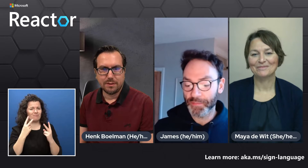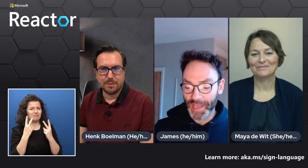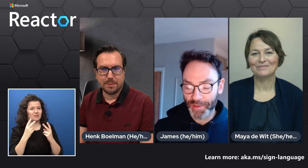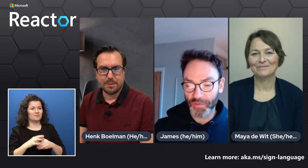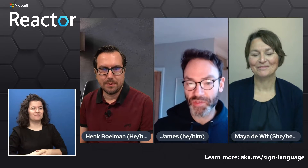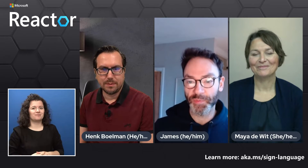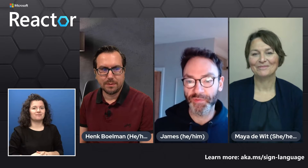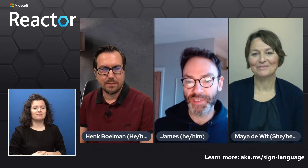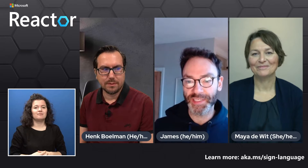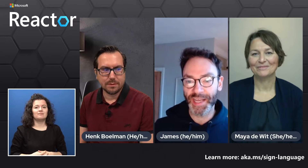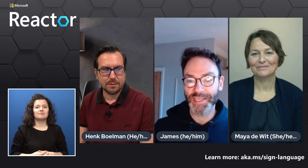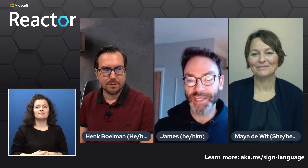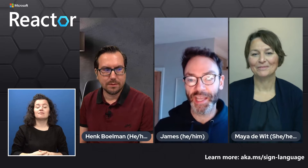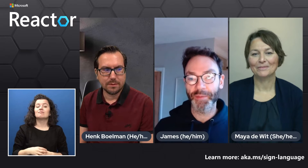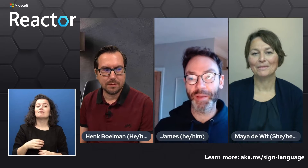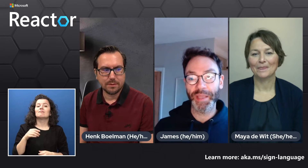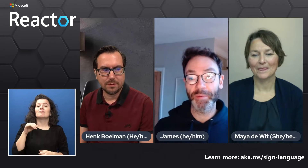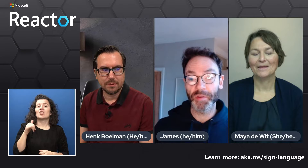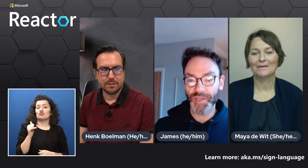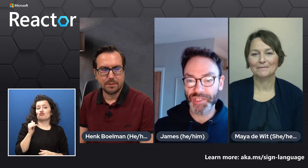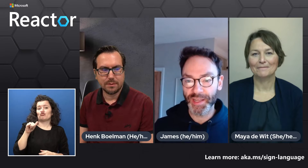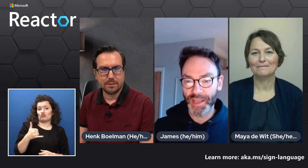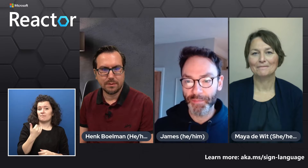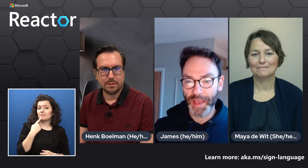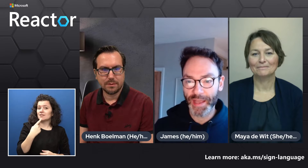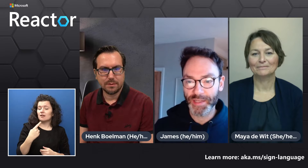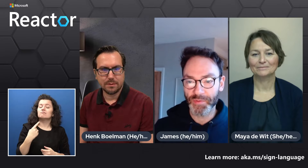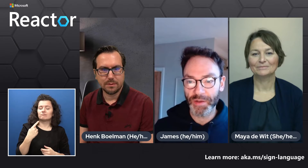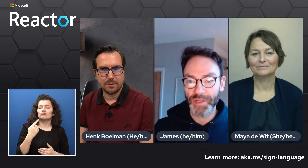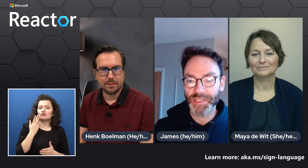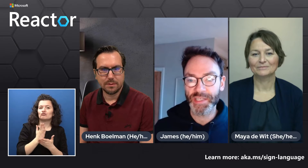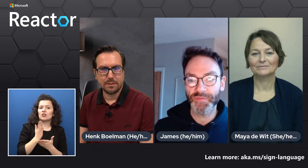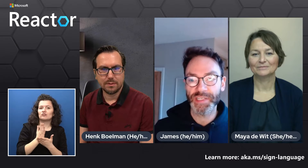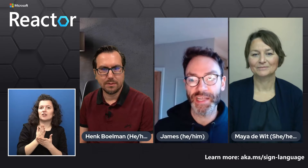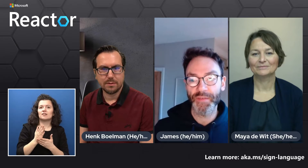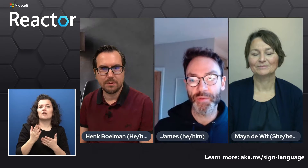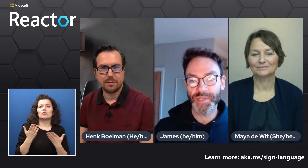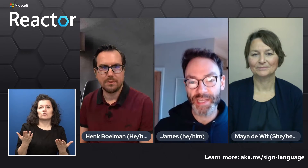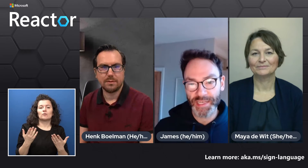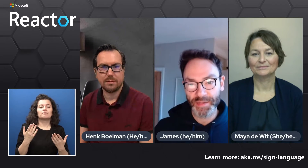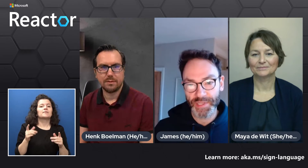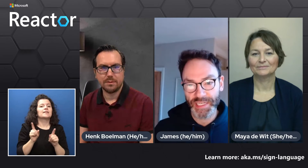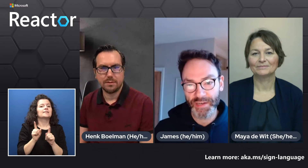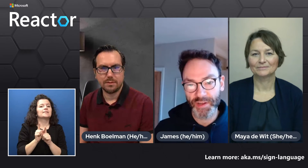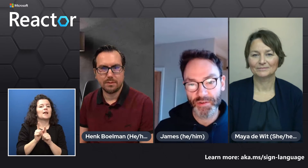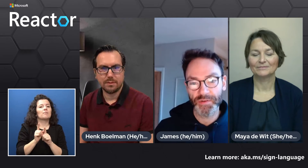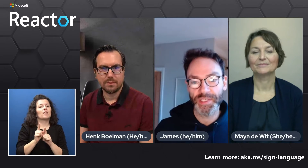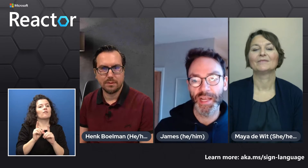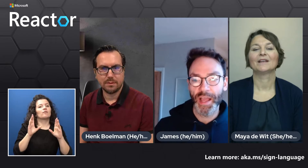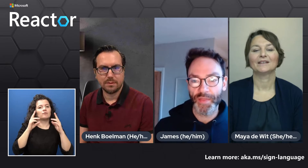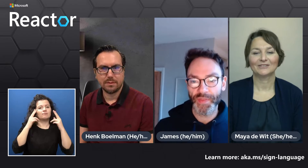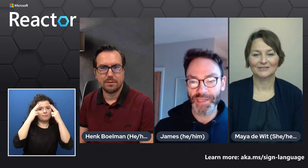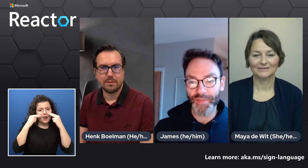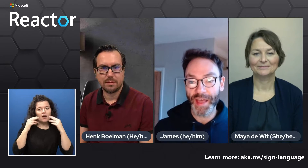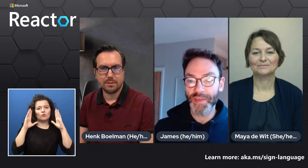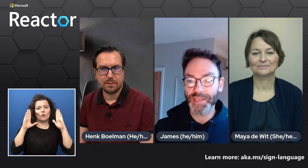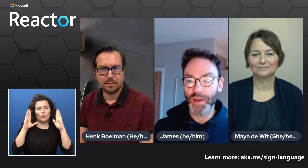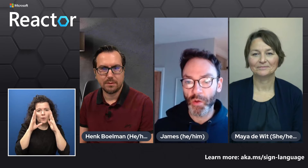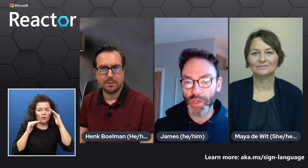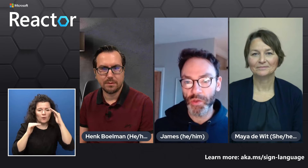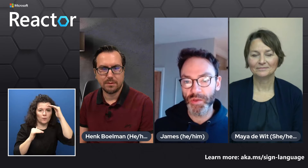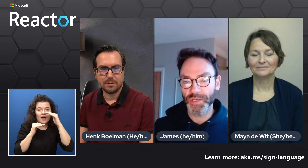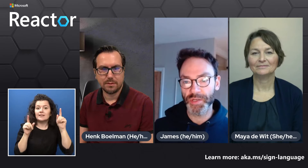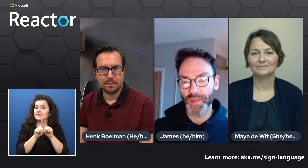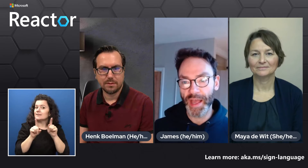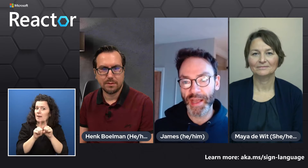is maybe off topic for today, is thinking about people who are visually impaired as well, because there's obviously, if you're presenting materials and things like that, there's a